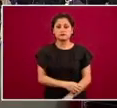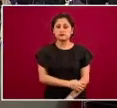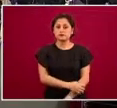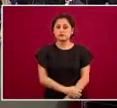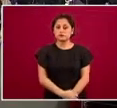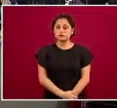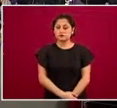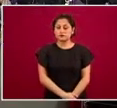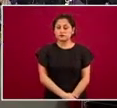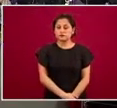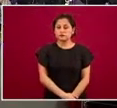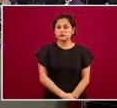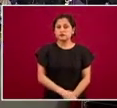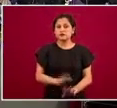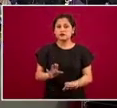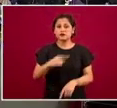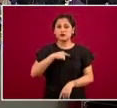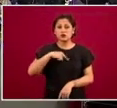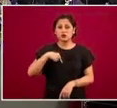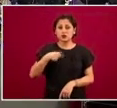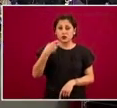the president asked you to